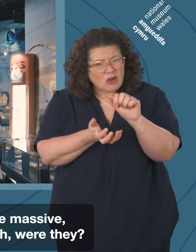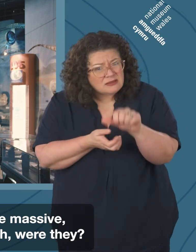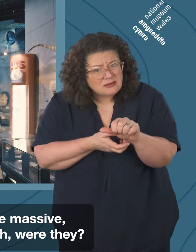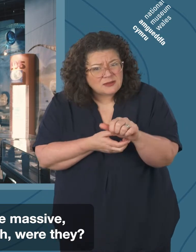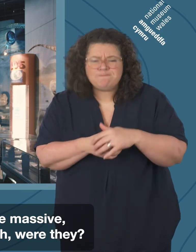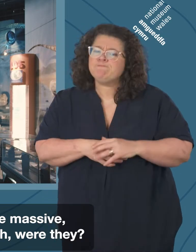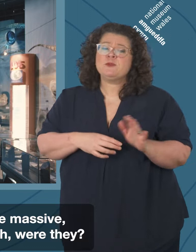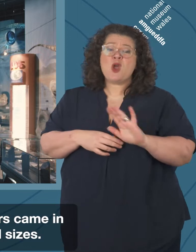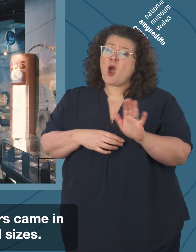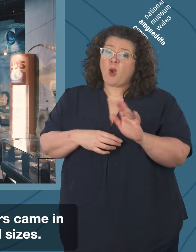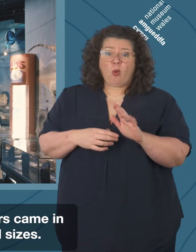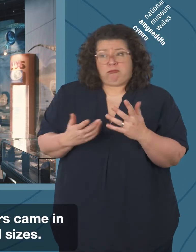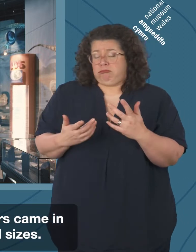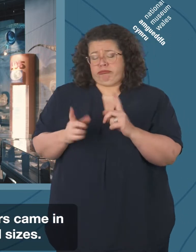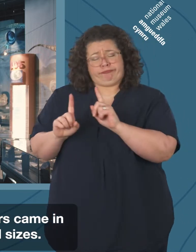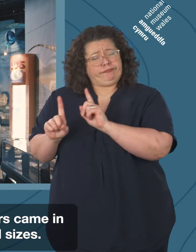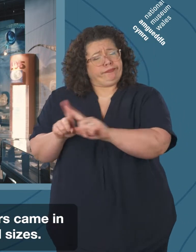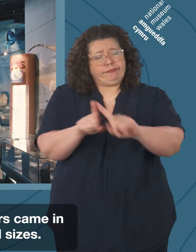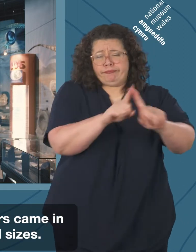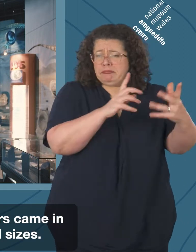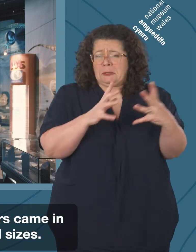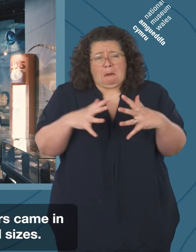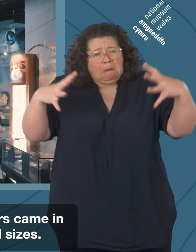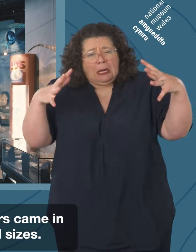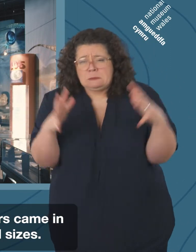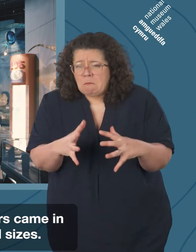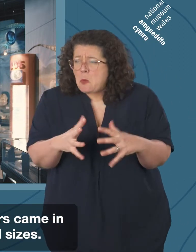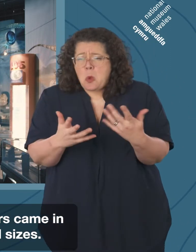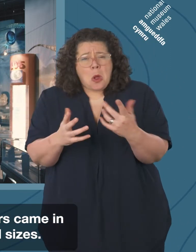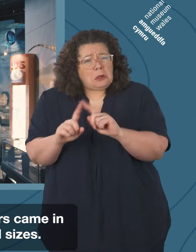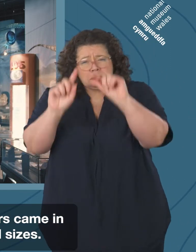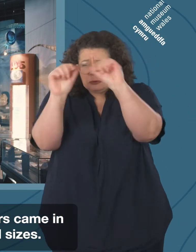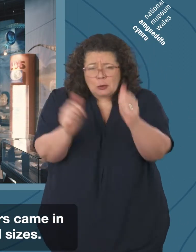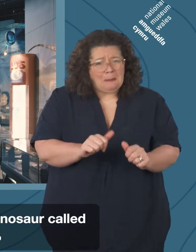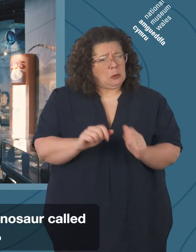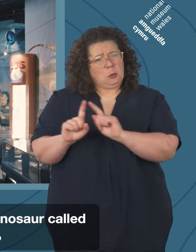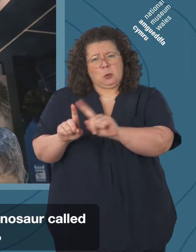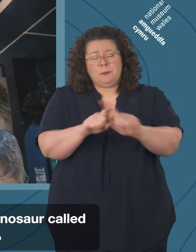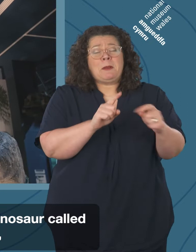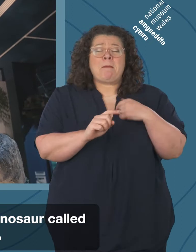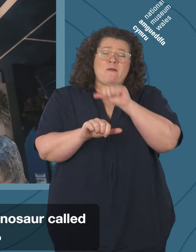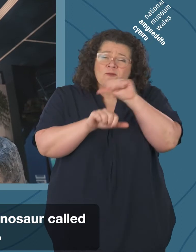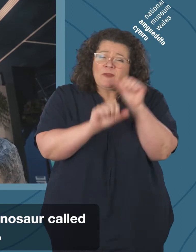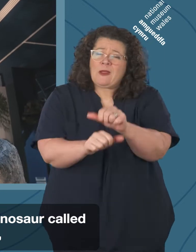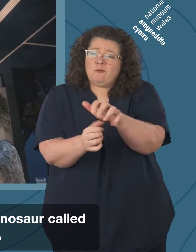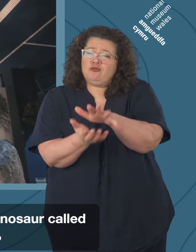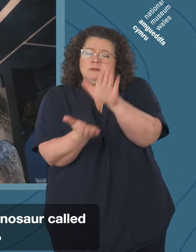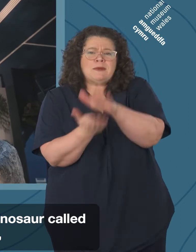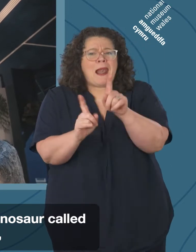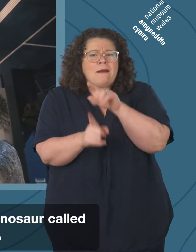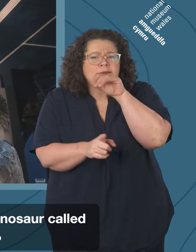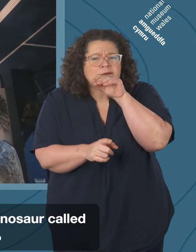they? Not at all. In fact, dinosaurs came in all sorts of shapes and sizes. My favourite is a duck-billed dinosaur